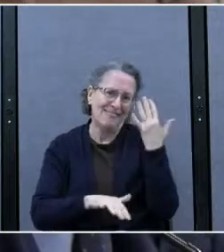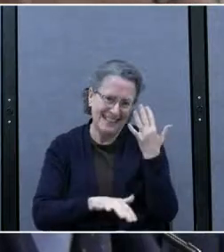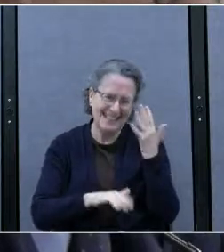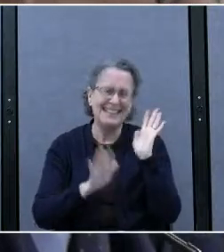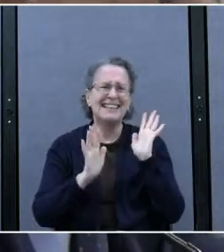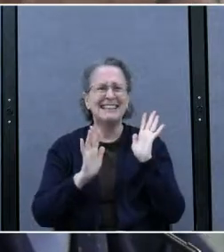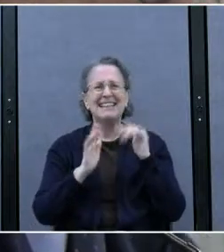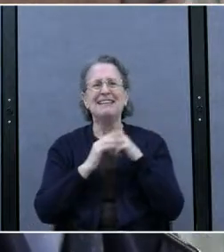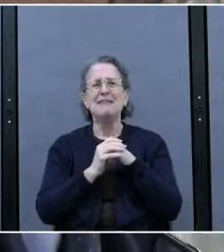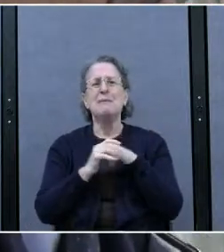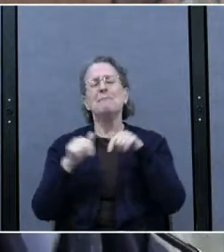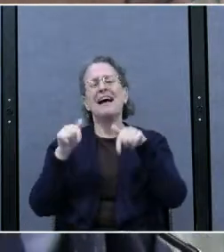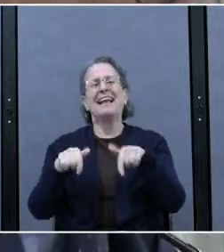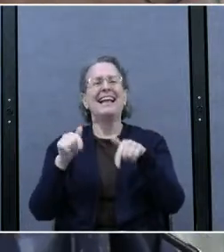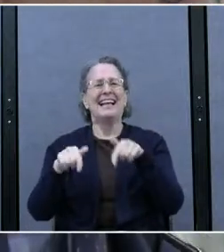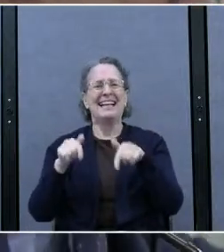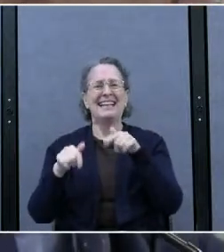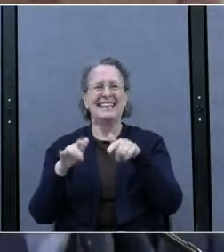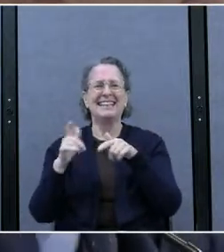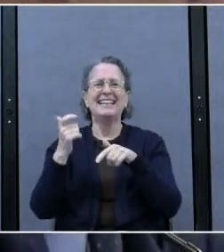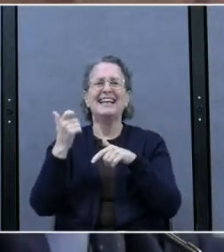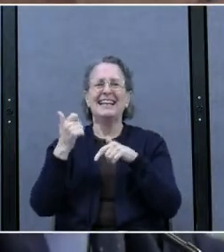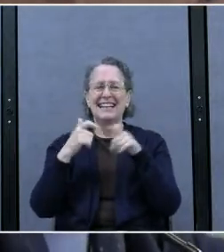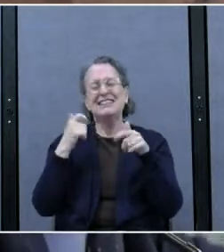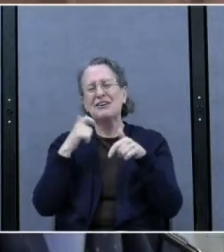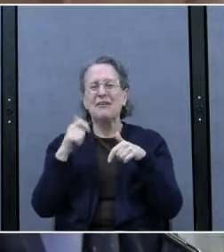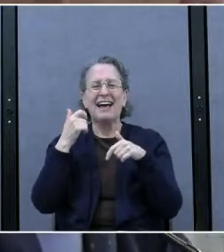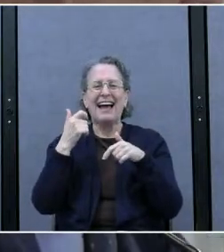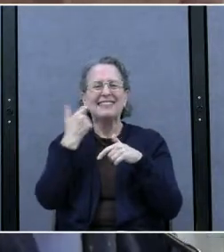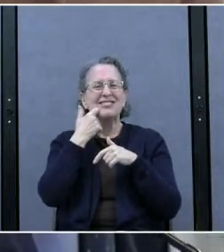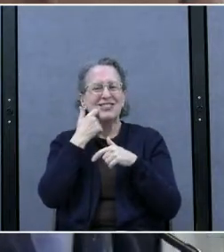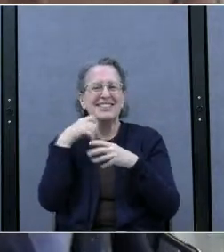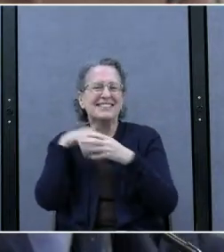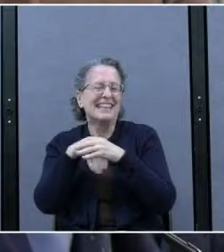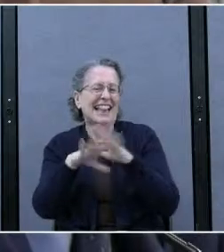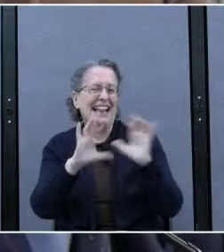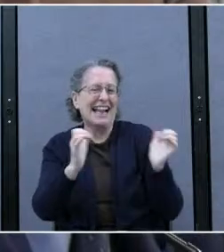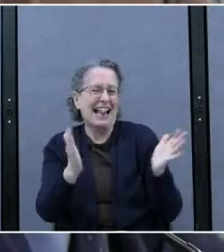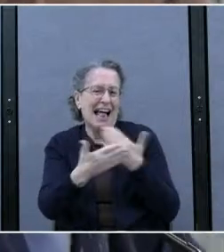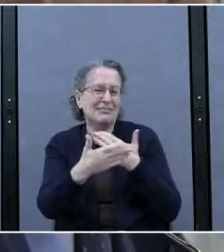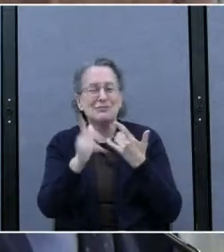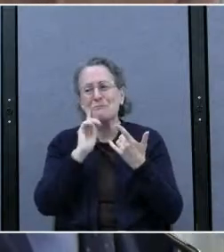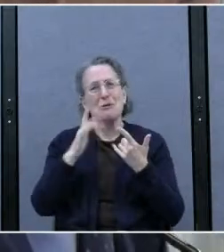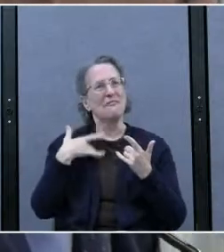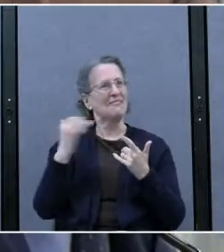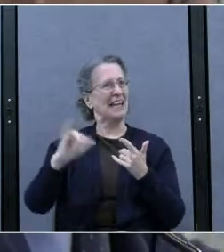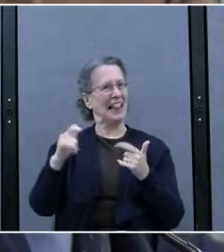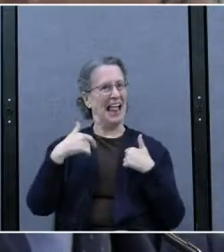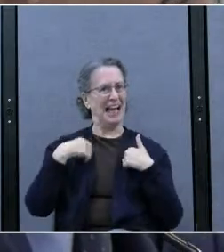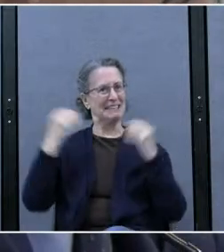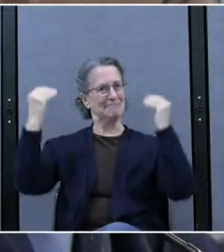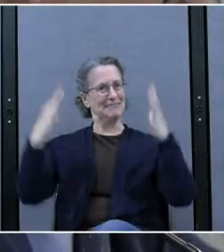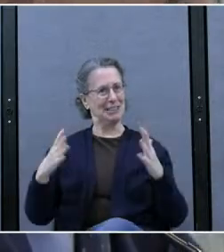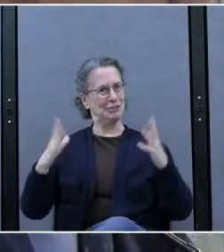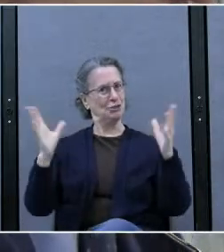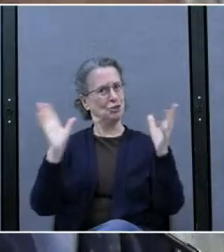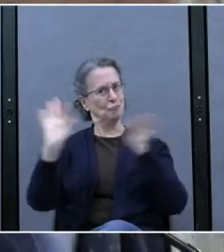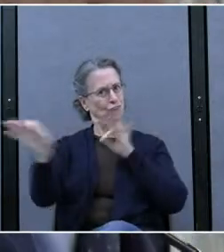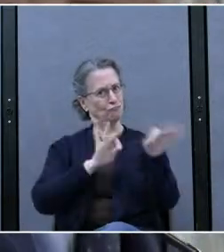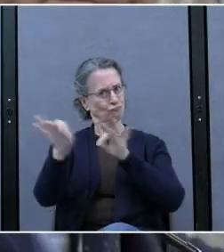Odell's classroom, and on the board it said expectations. And I just want to read them, because I actually think that they pertain to us as